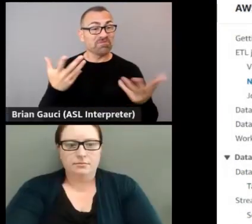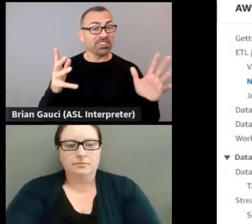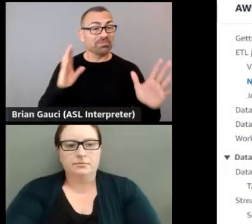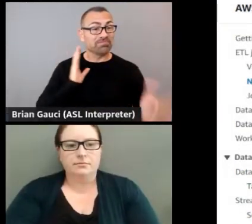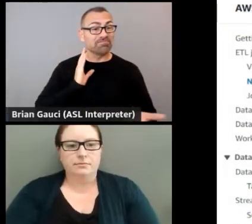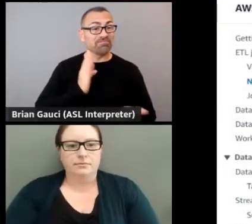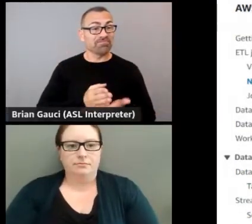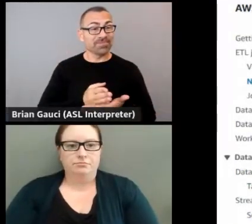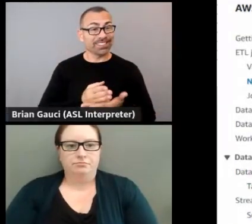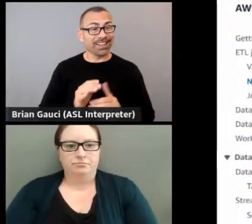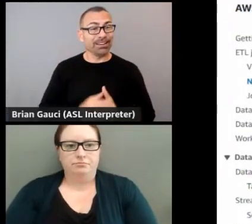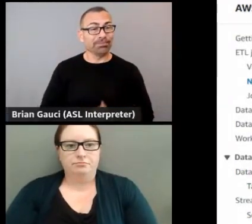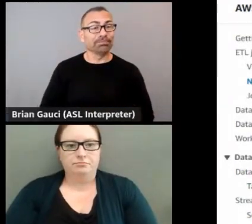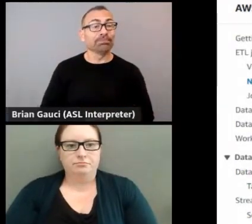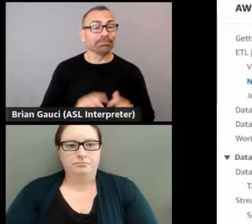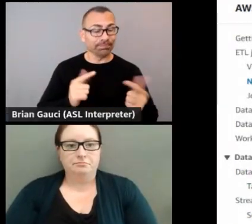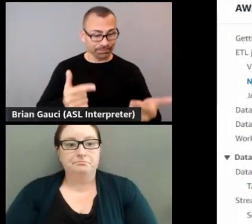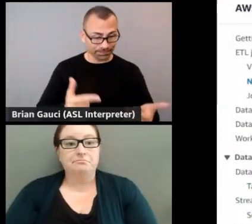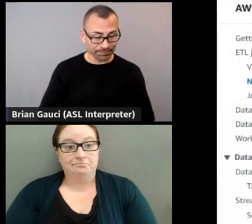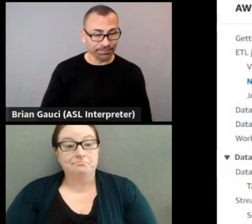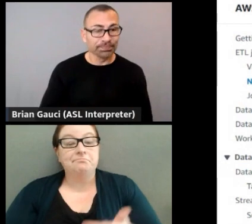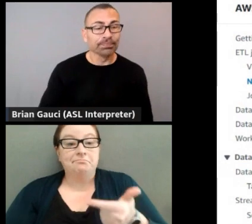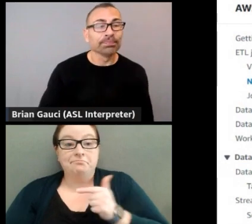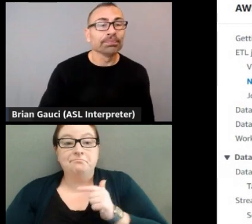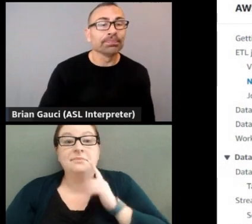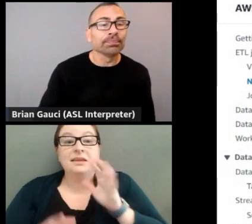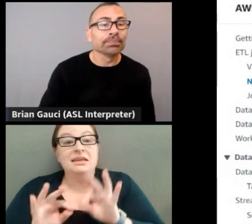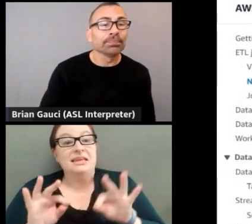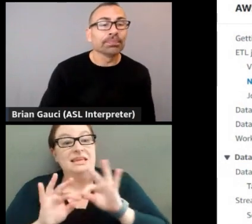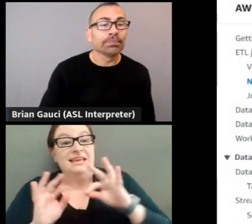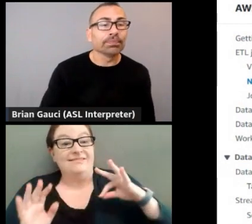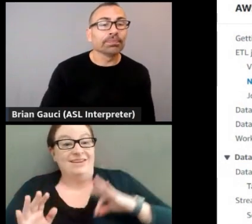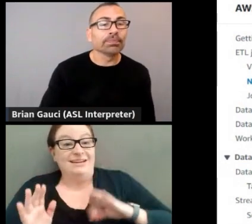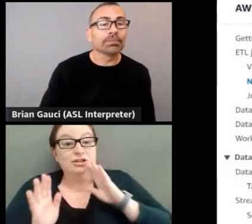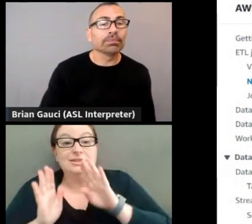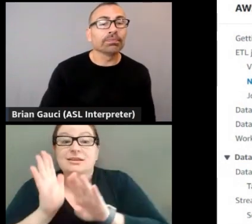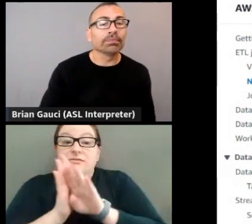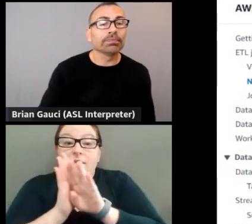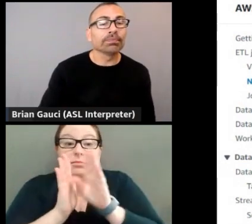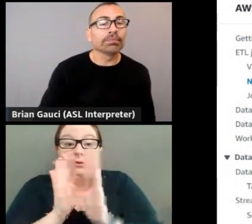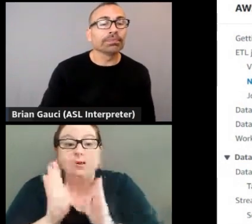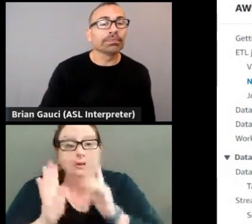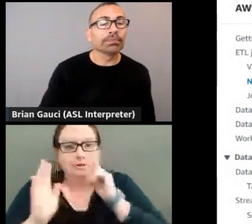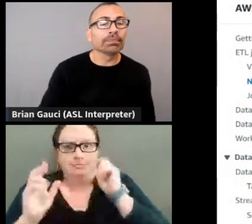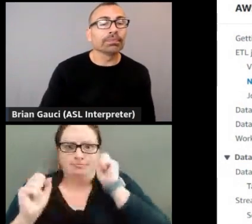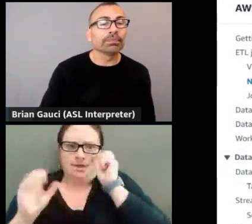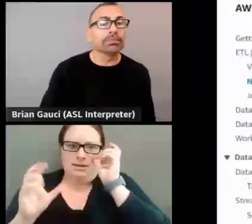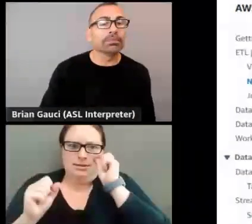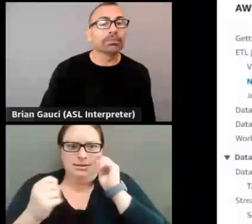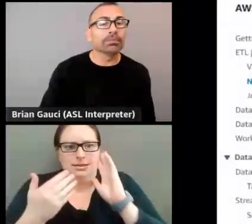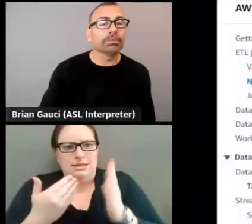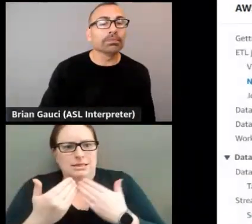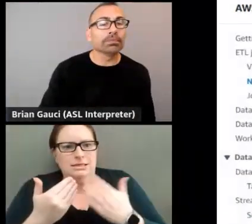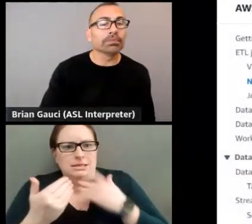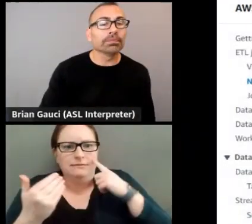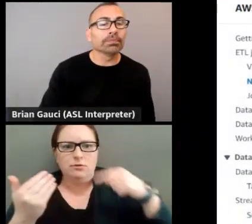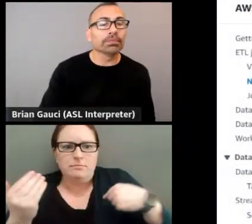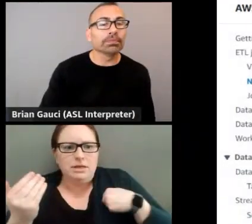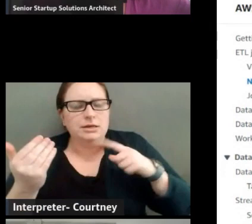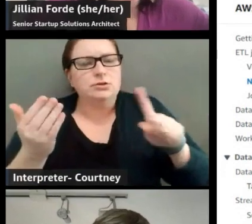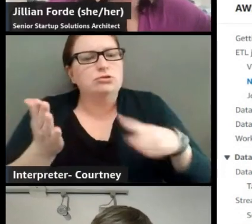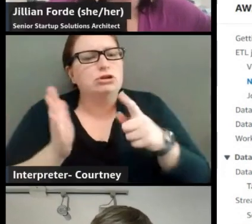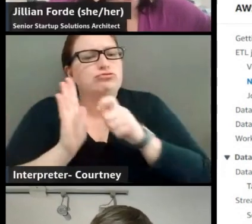the key advantage here is that as a developer, it's amazing, or it's very easy, right? for me to just write the